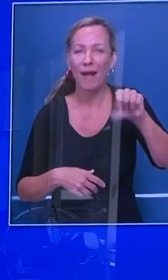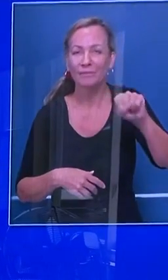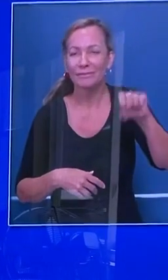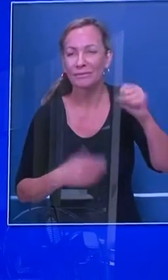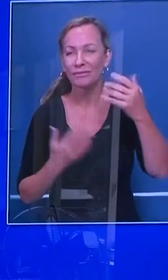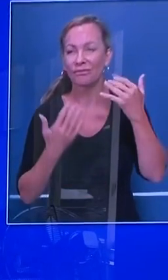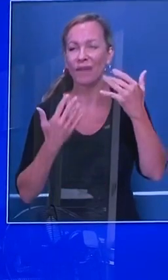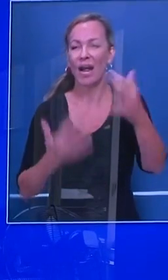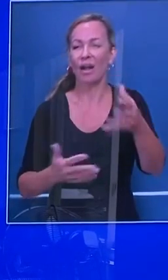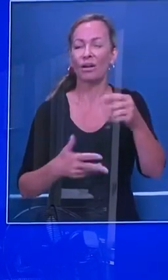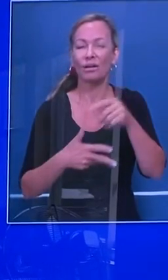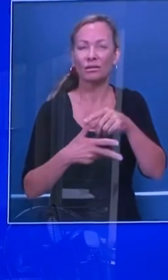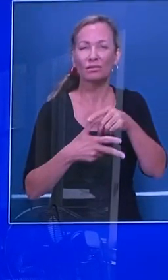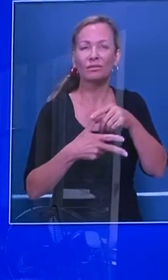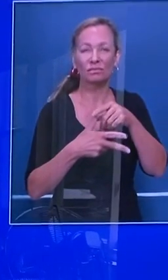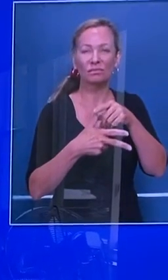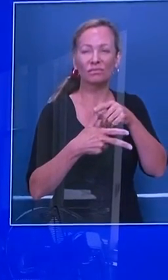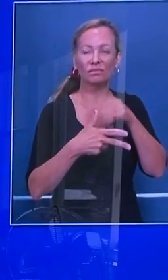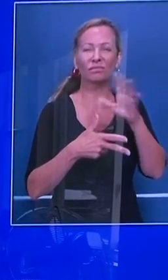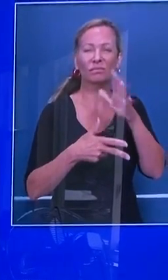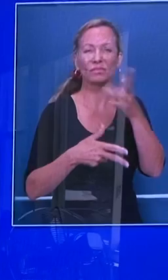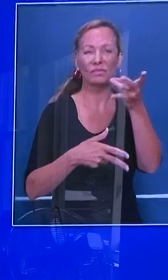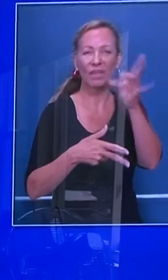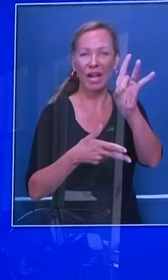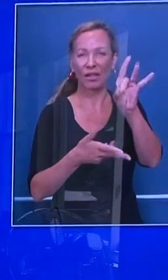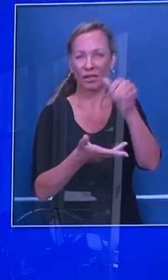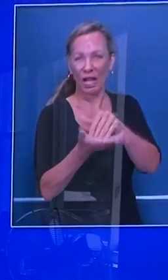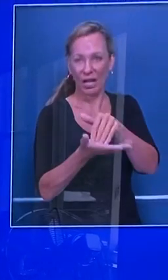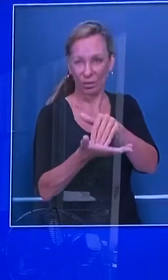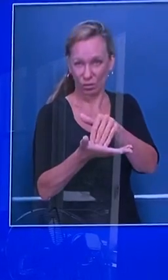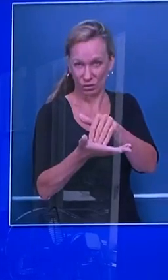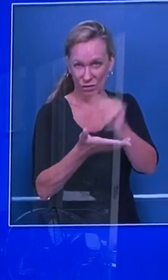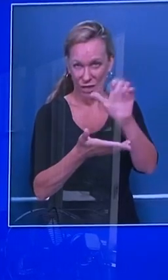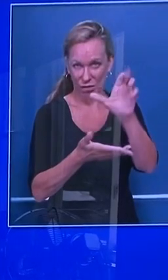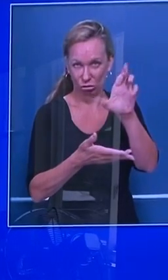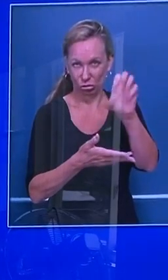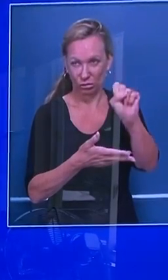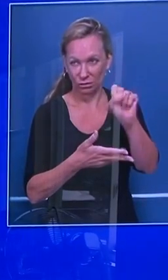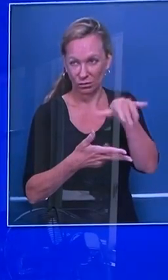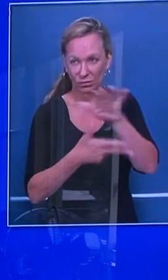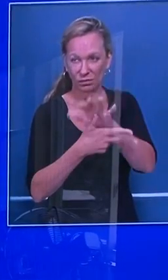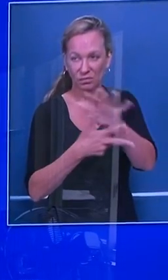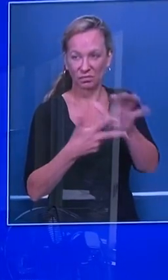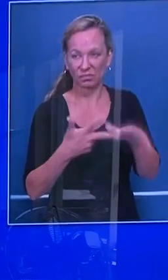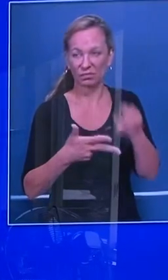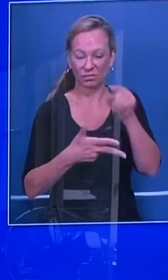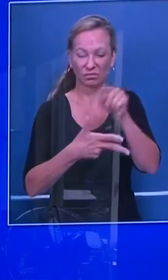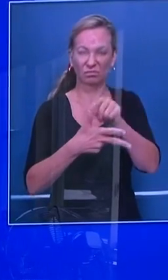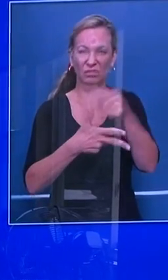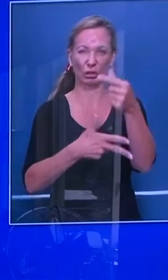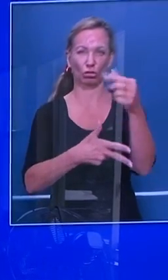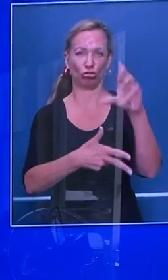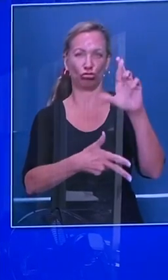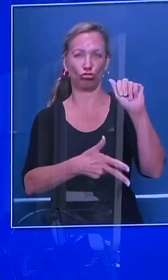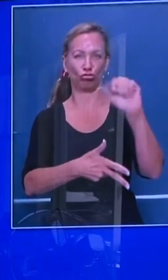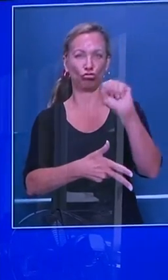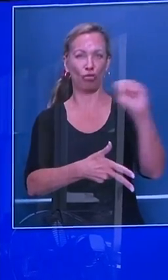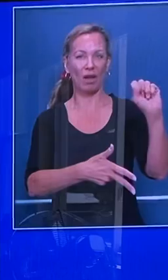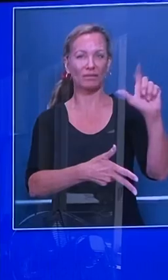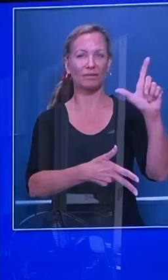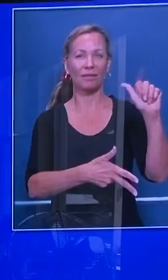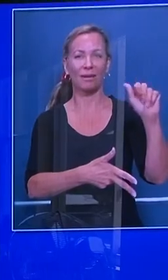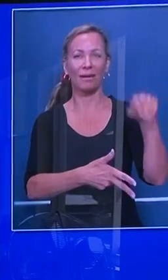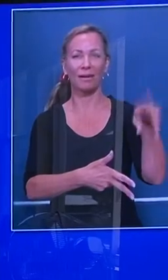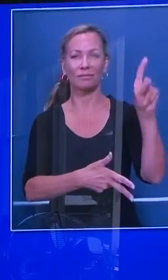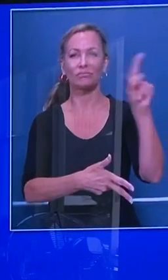178,000 acres, primarily though a grass fire, 11% contained, but one that we constitute as a